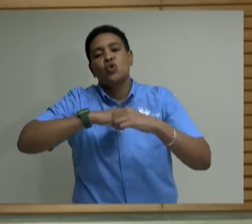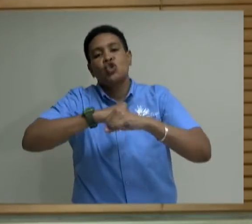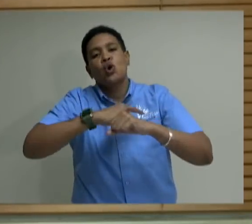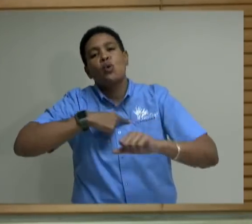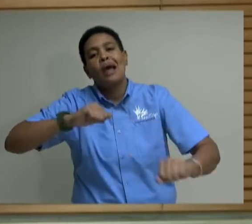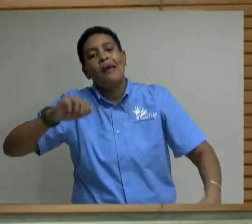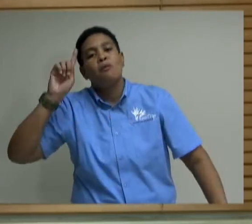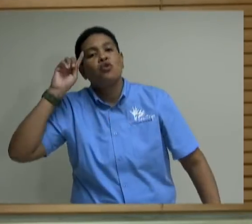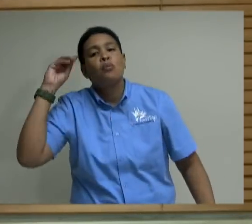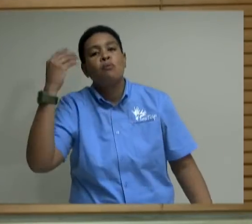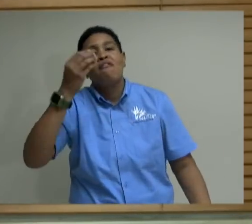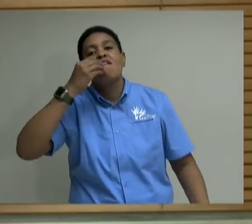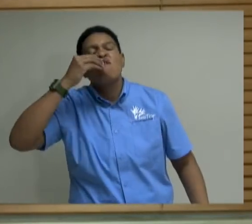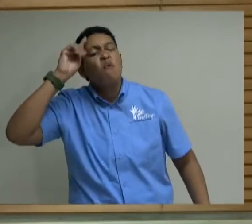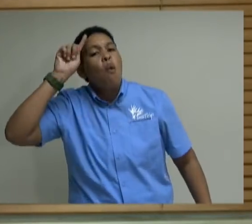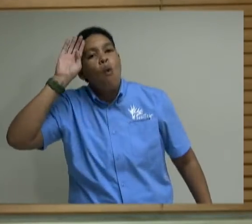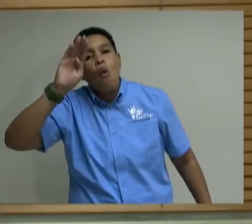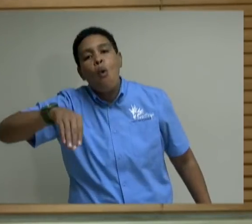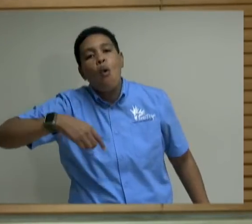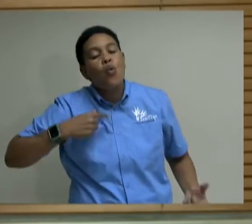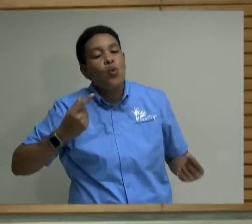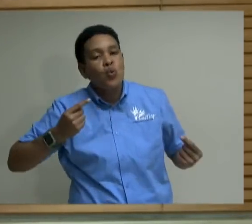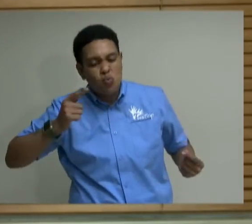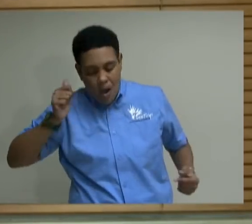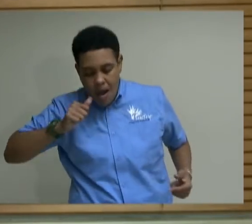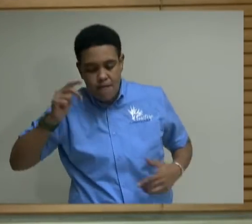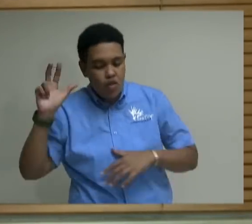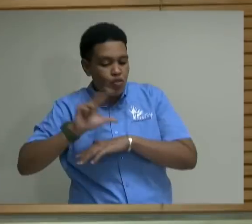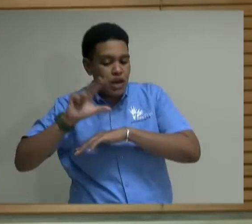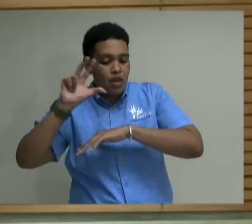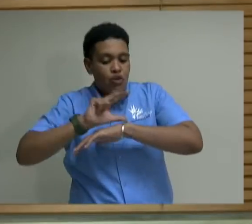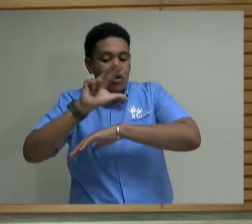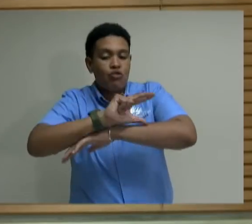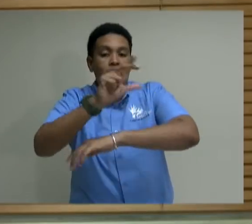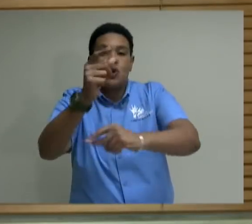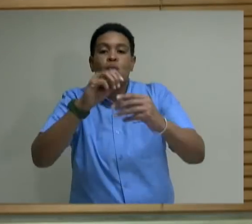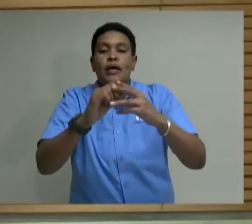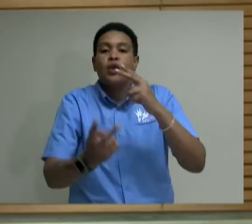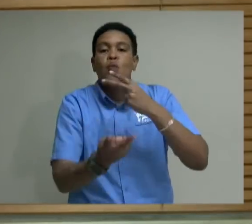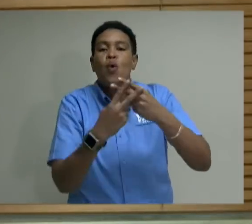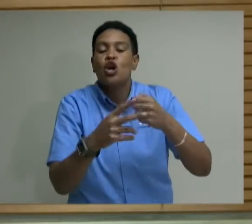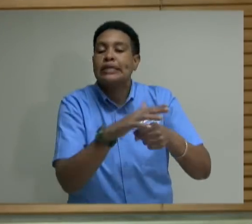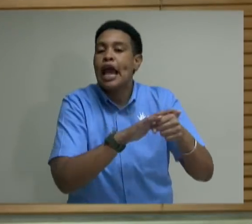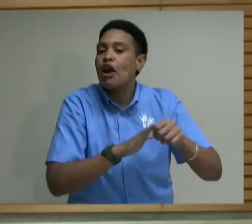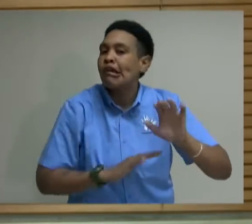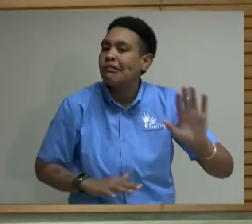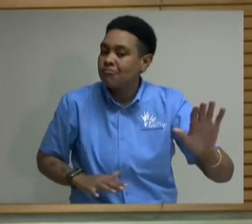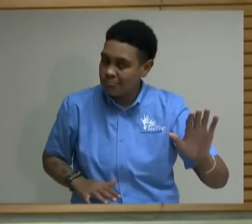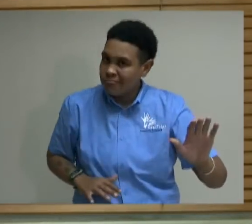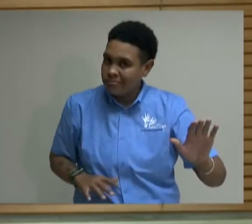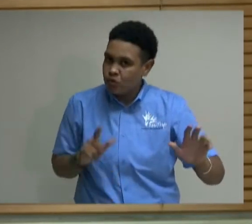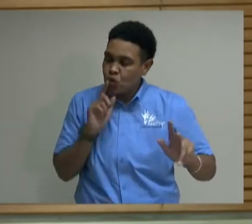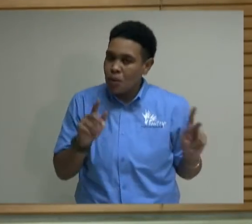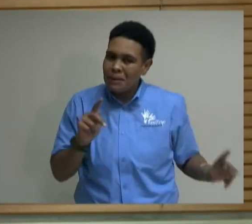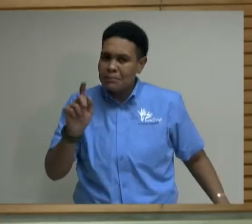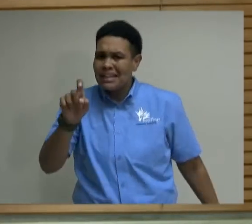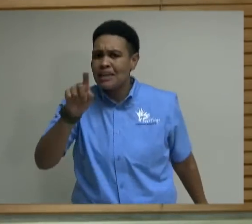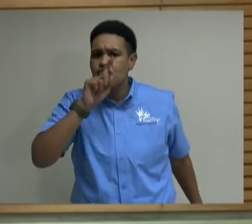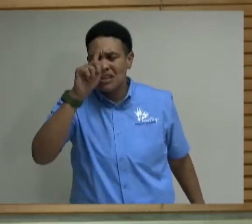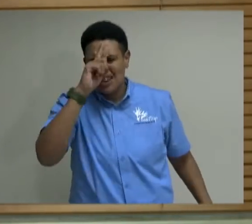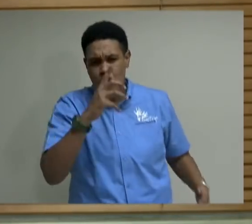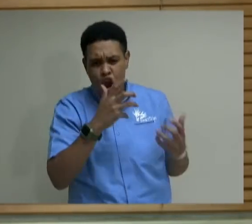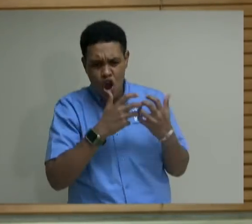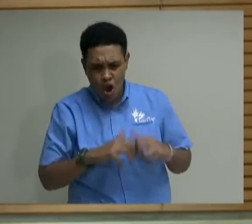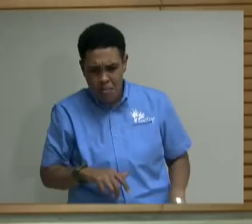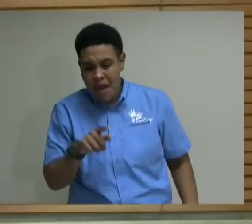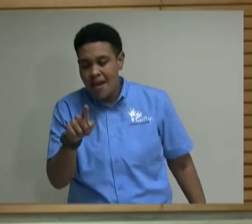for every person, and we did that every 3 days or so within the quarantine areas. And so people just need to comply. You